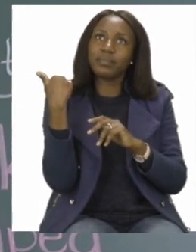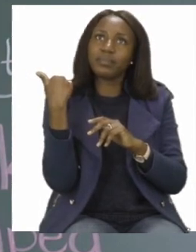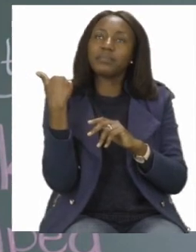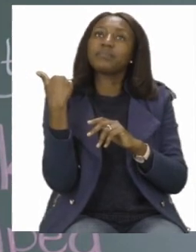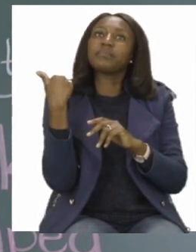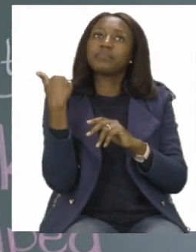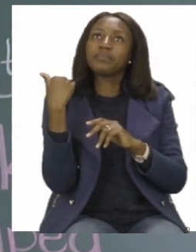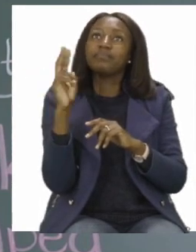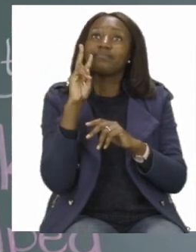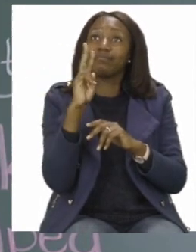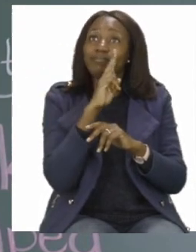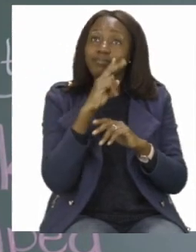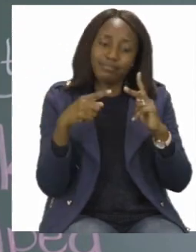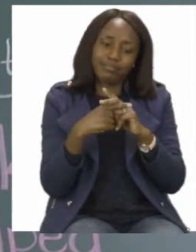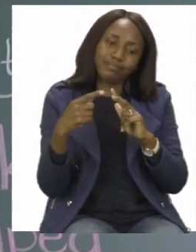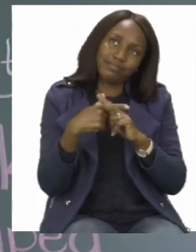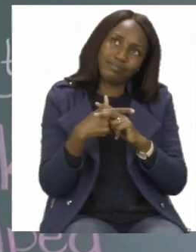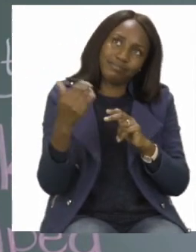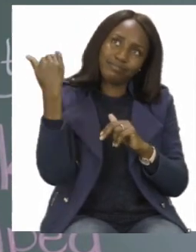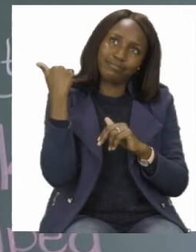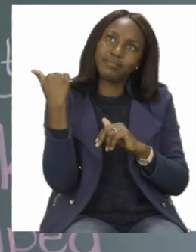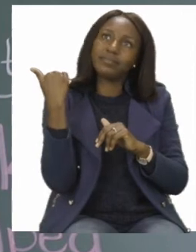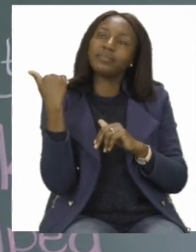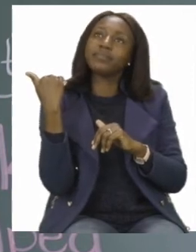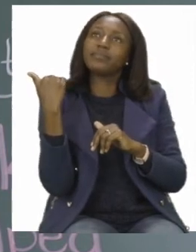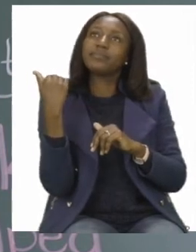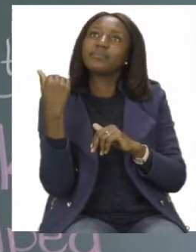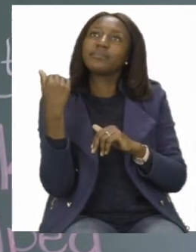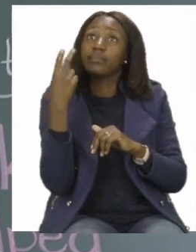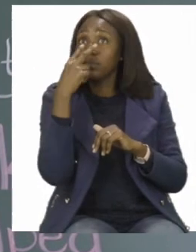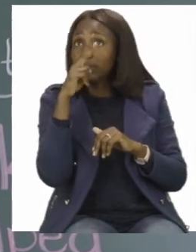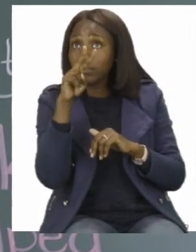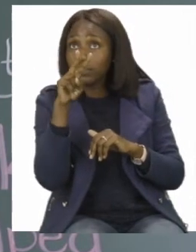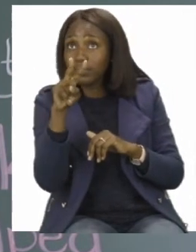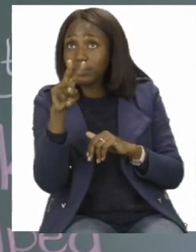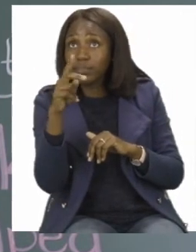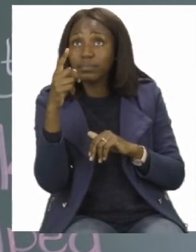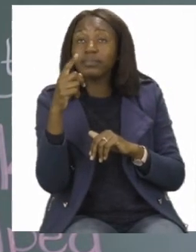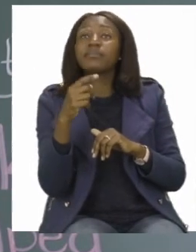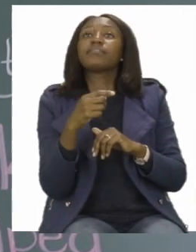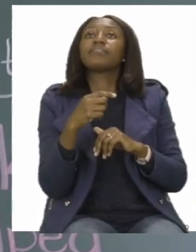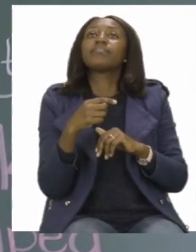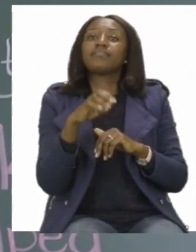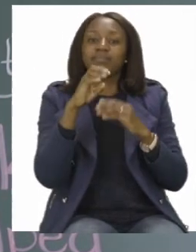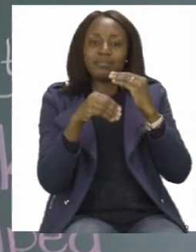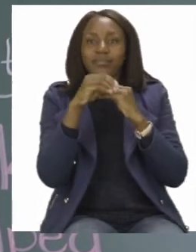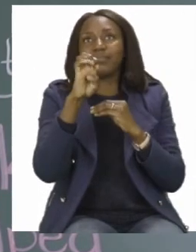words are in its past tense. Look now becomes